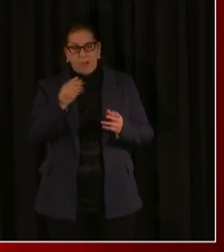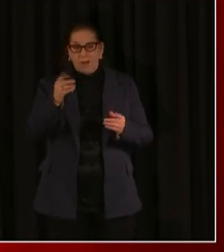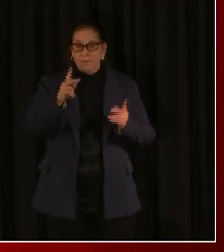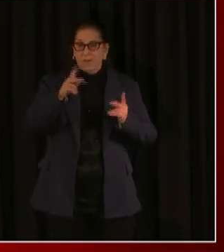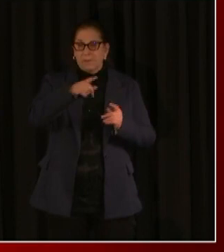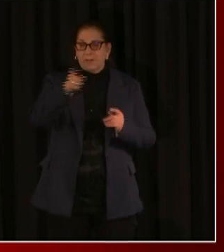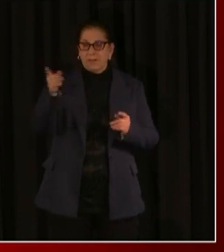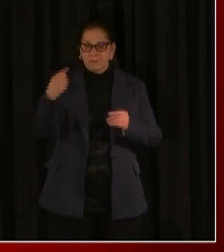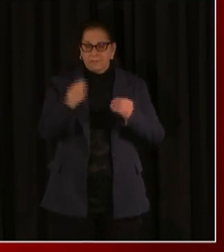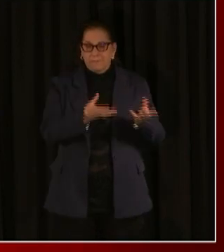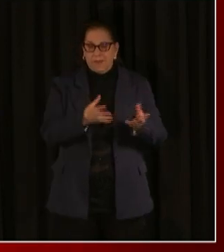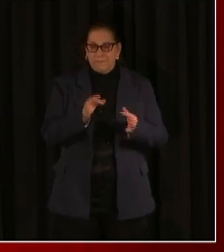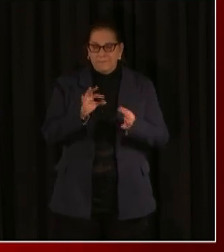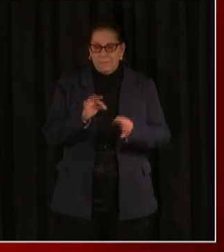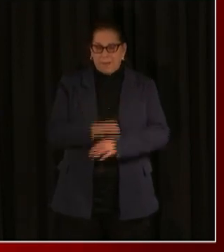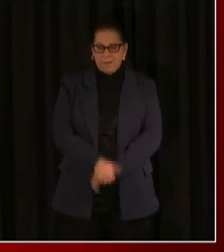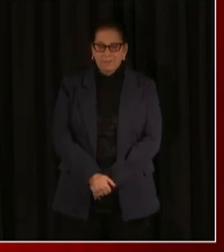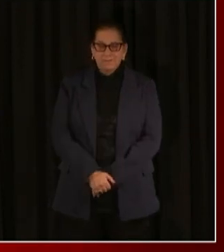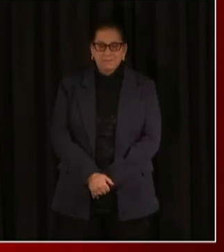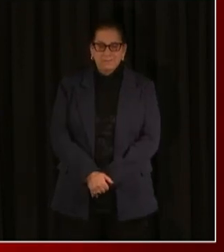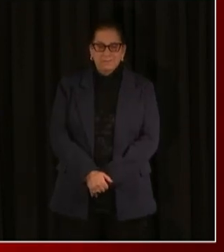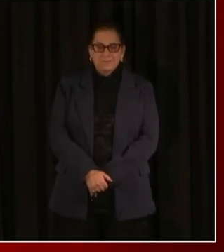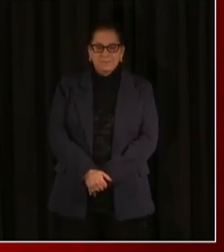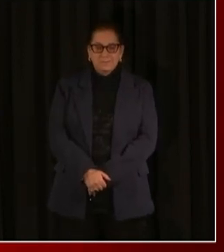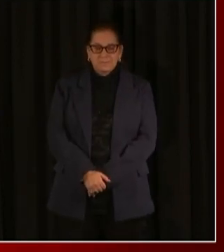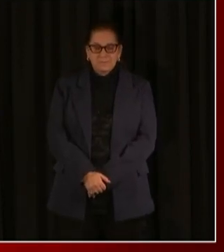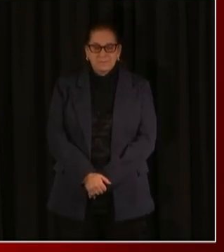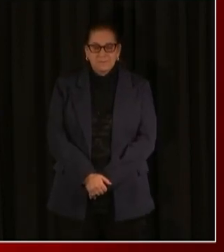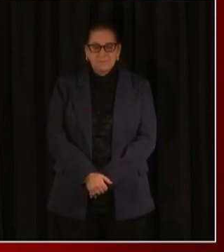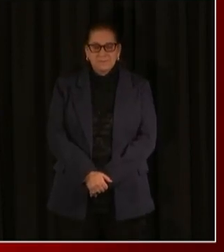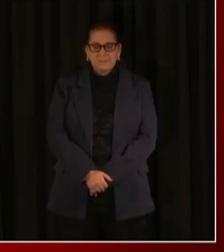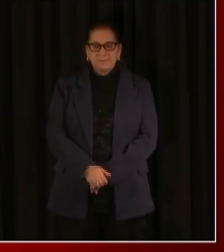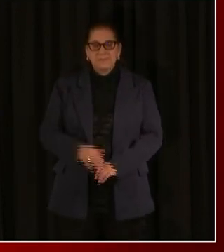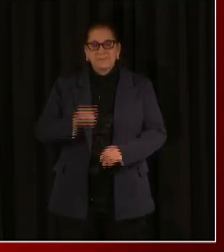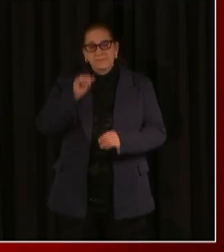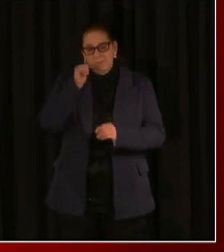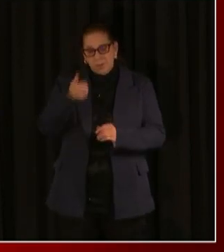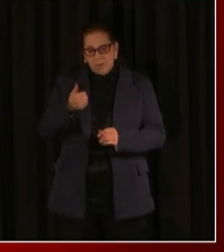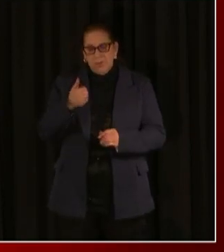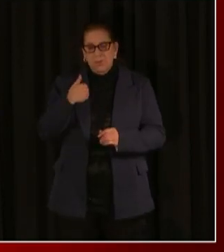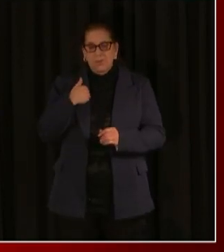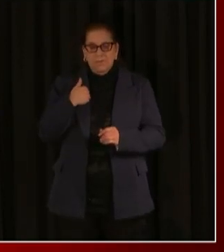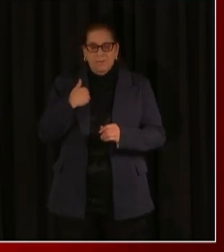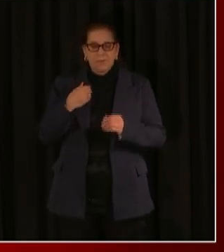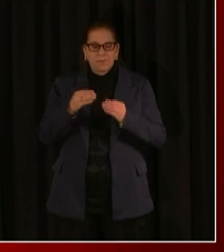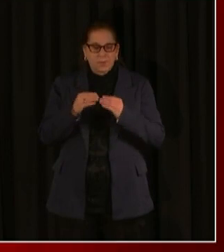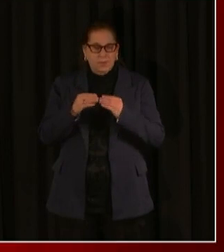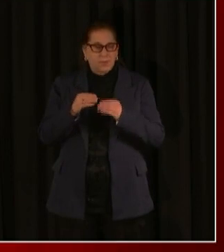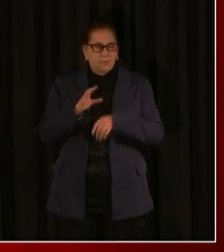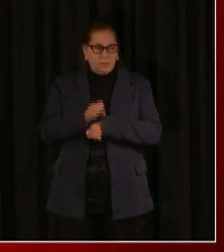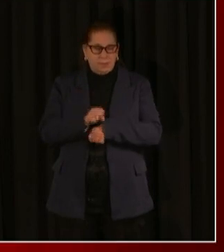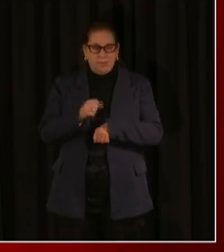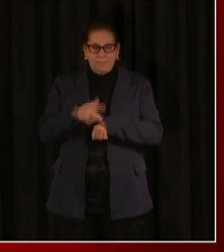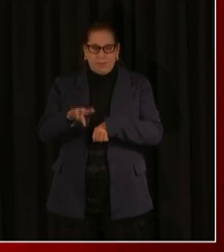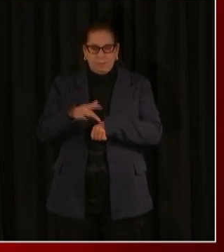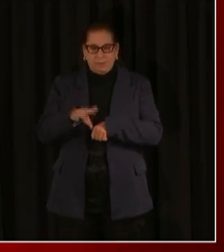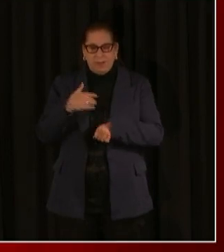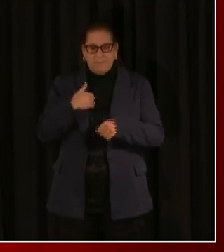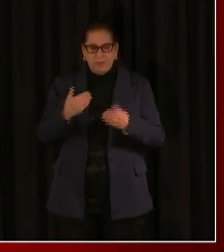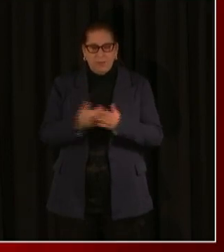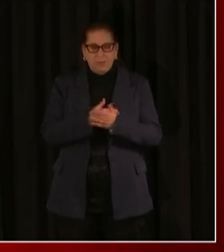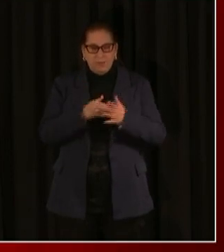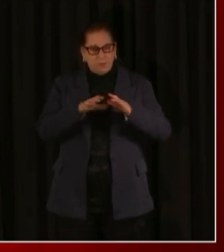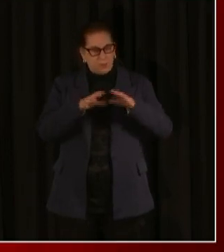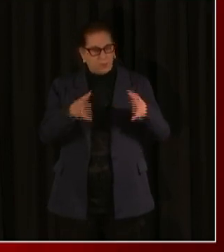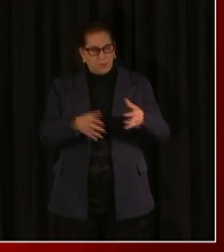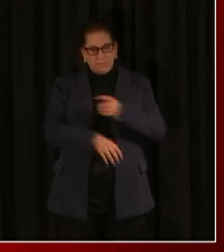for tomorrow, the next batch of vaccine that's available for residents citywide does